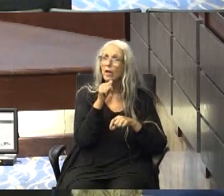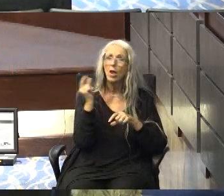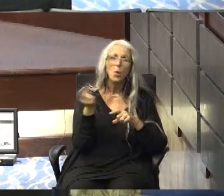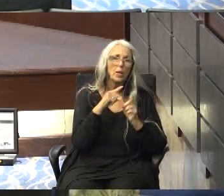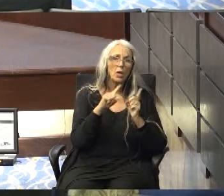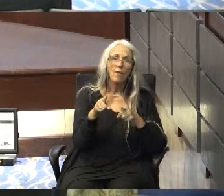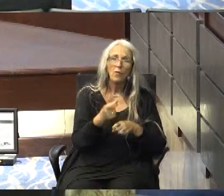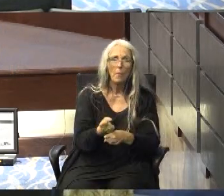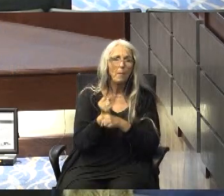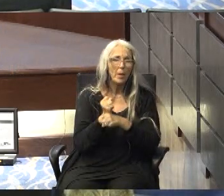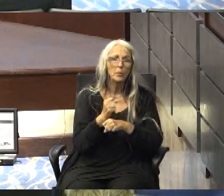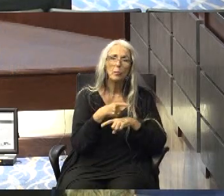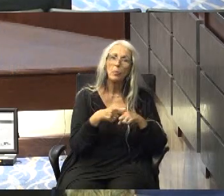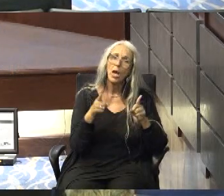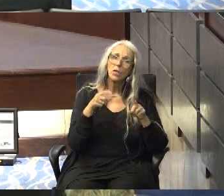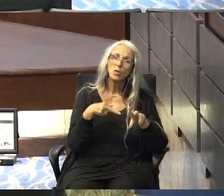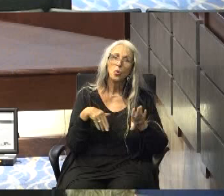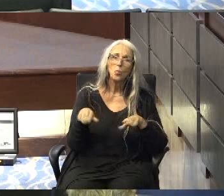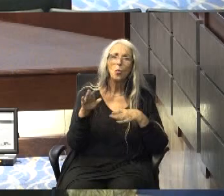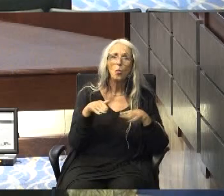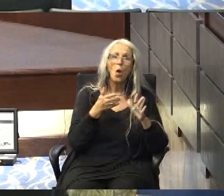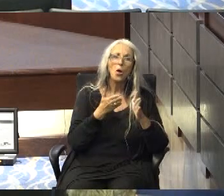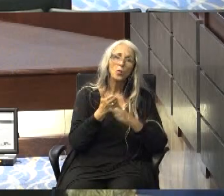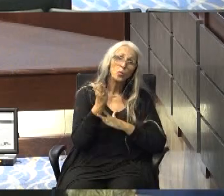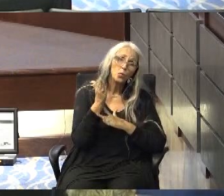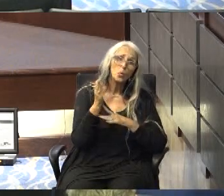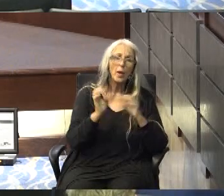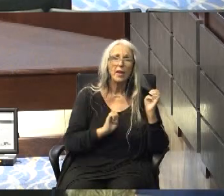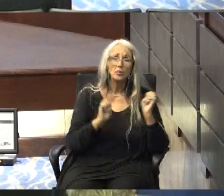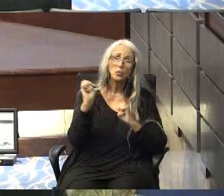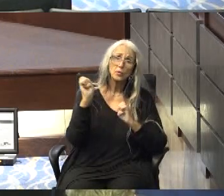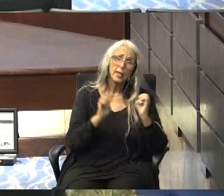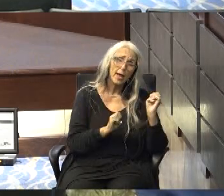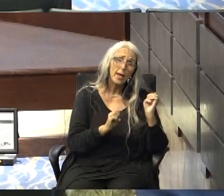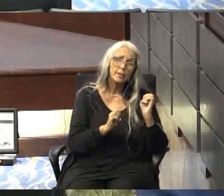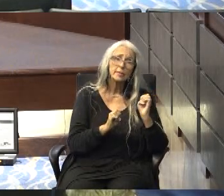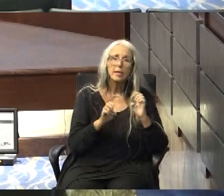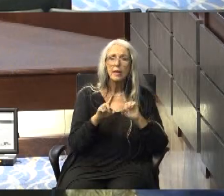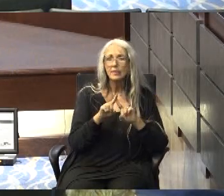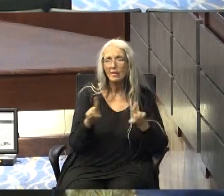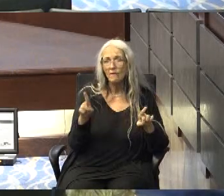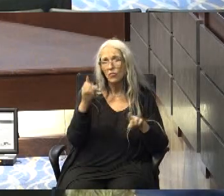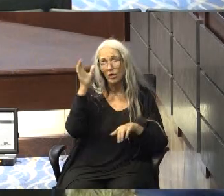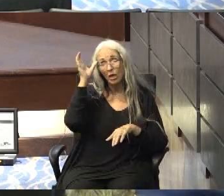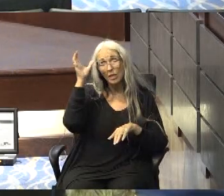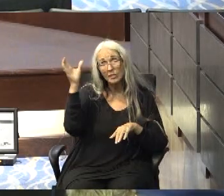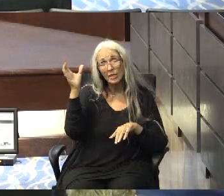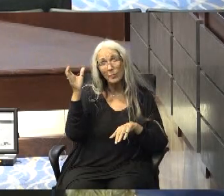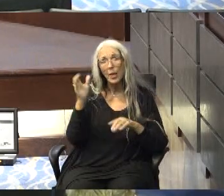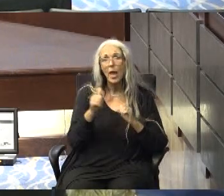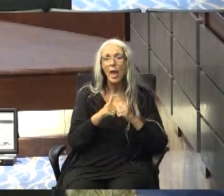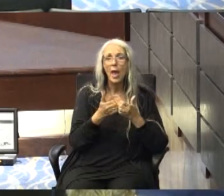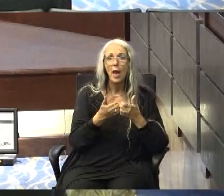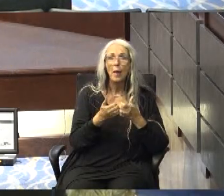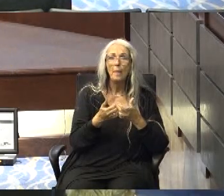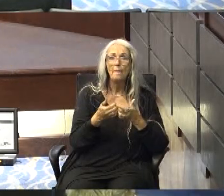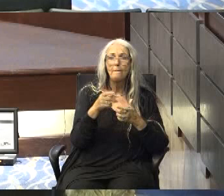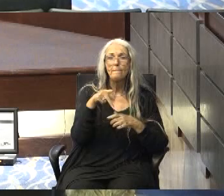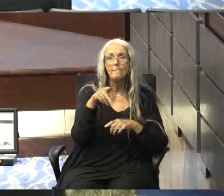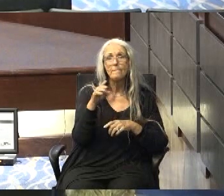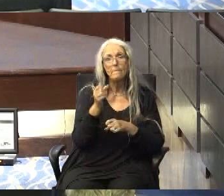game, but just to hang out, walk through, exercise, a different concept in how baseball parks